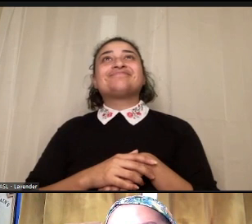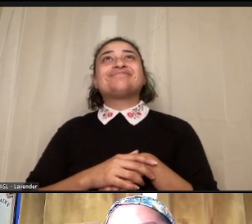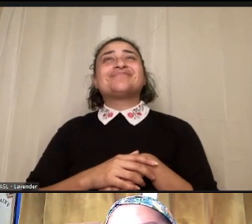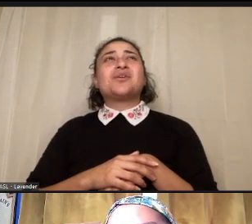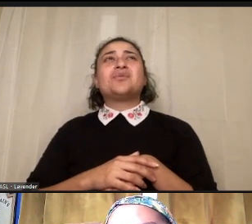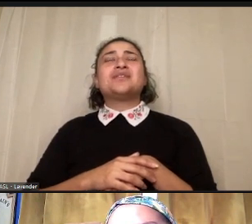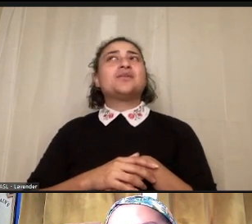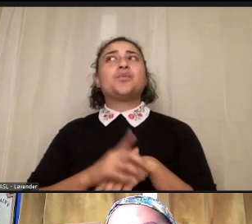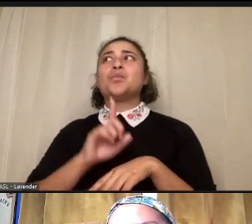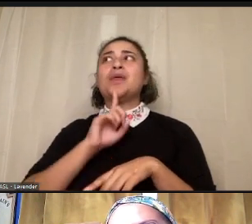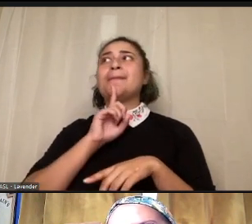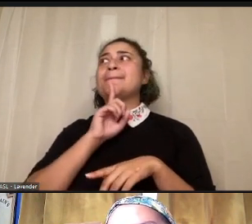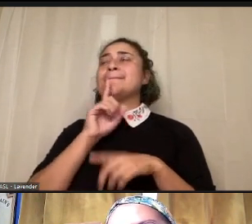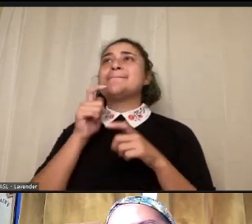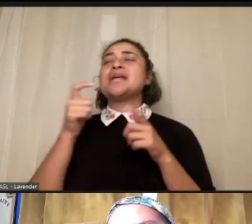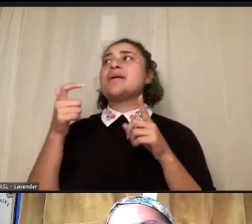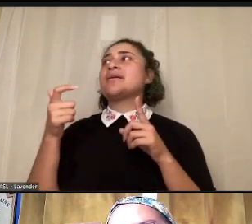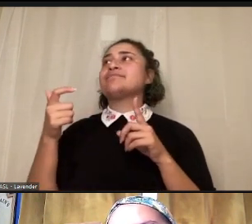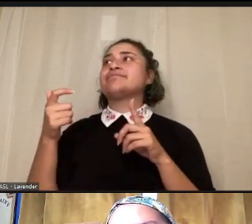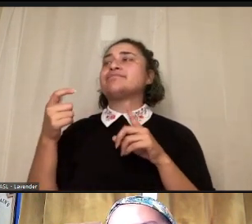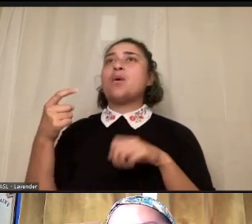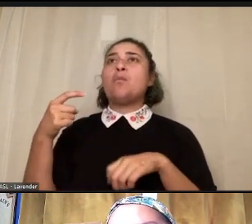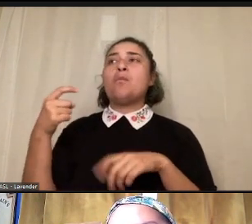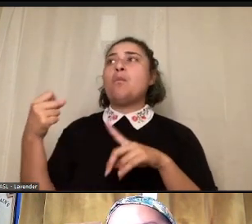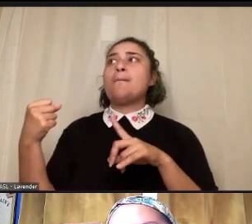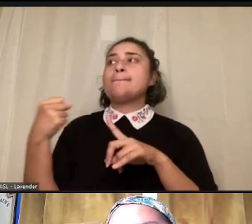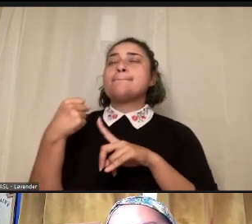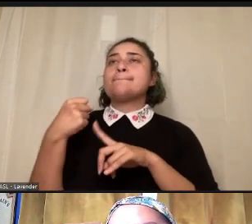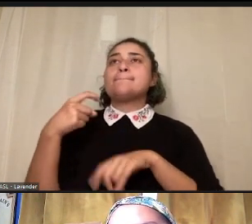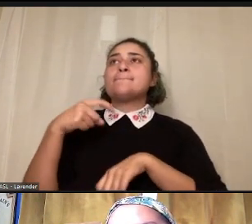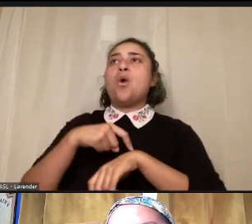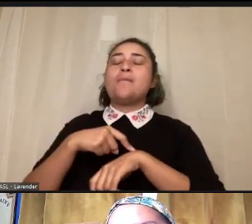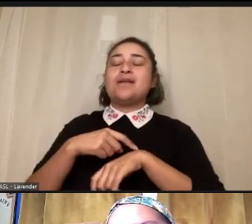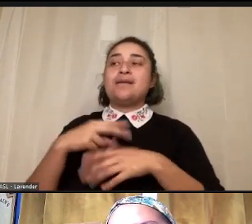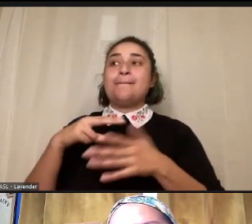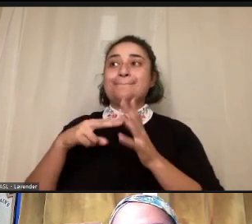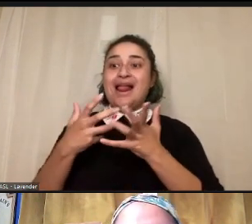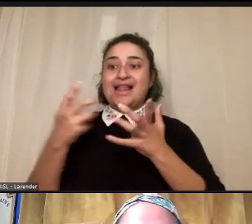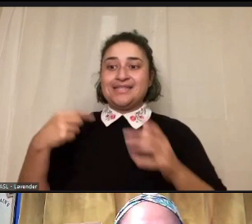moment. It meant a lot to me, you know. Diane, I did not have